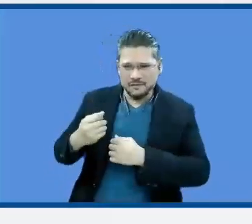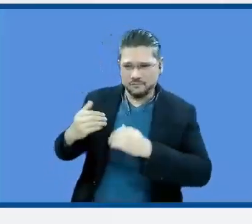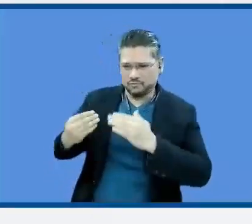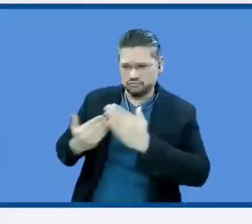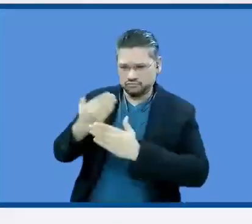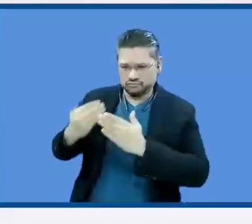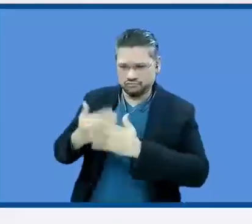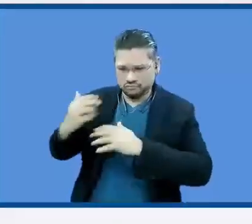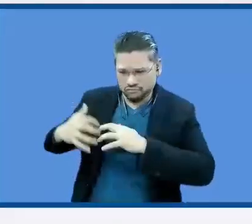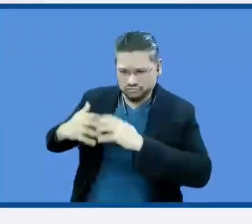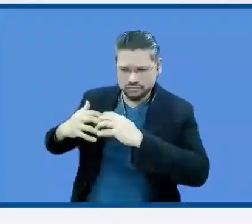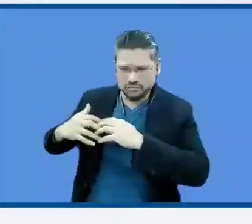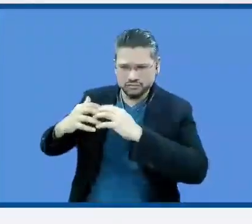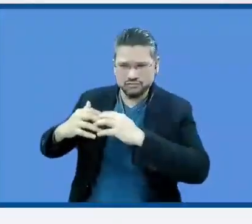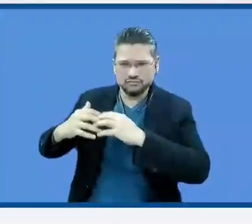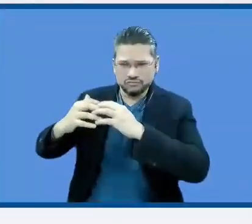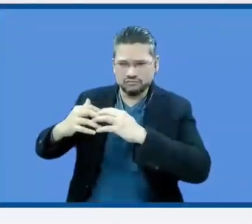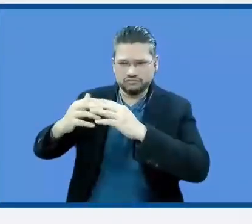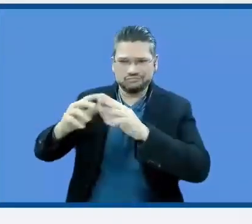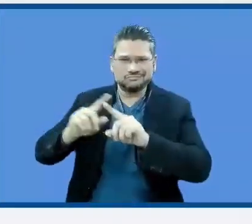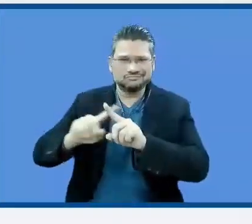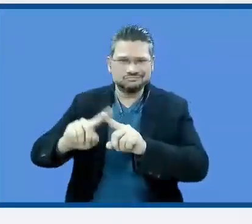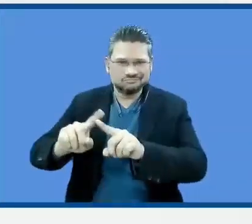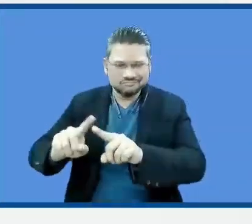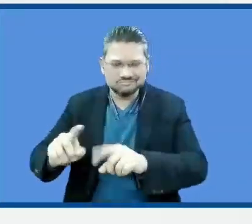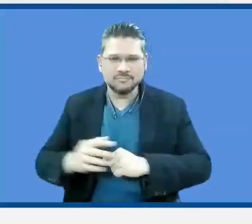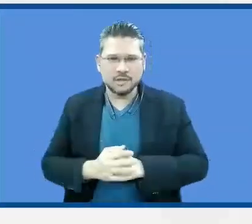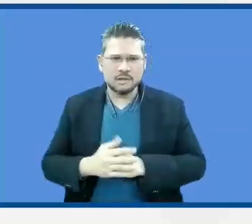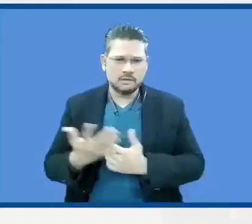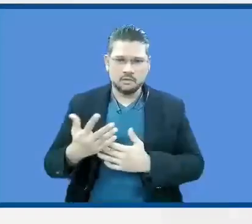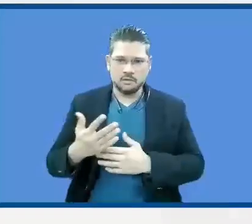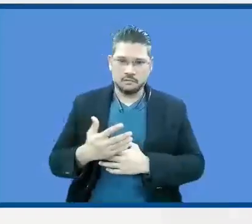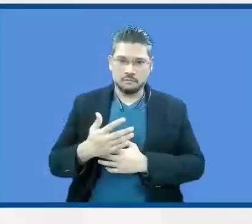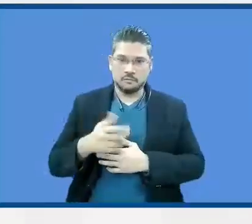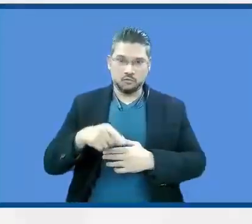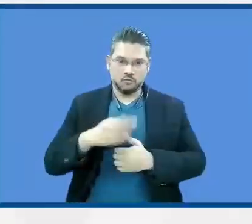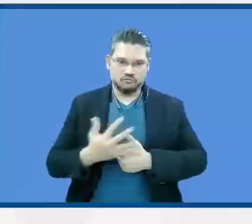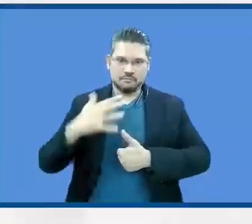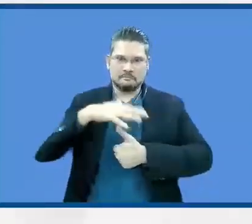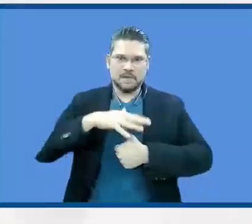system is also providing faster answers and is also